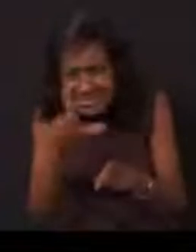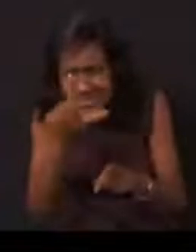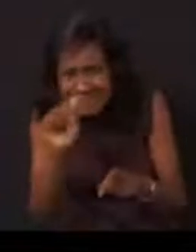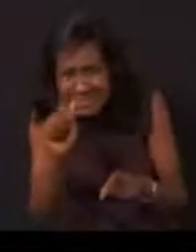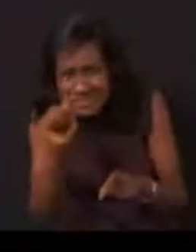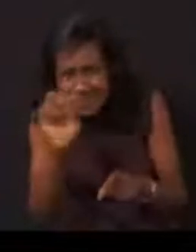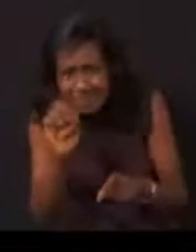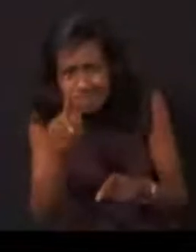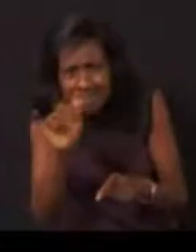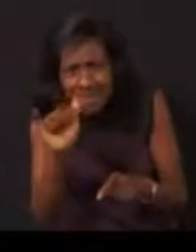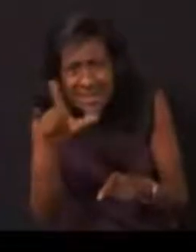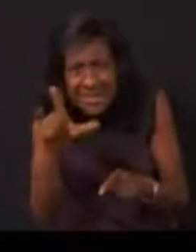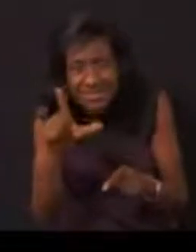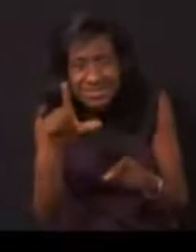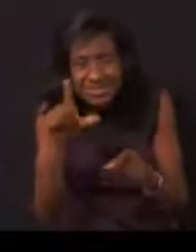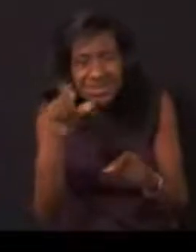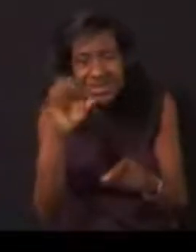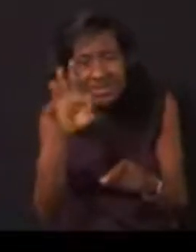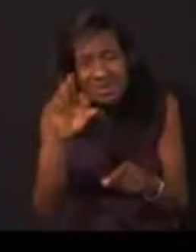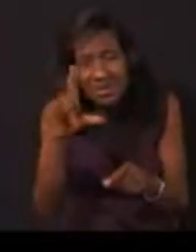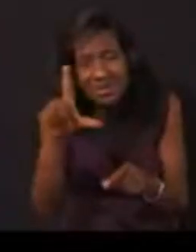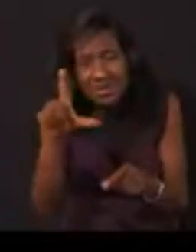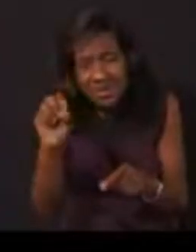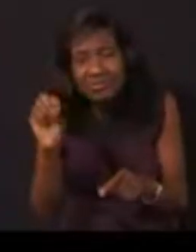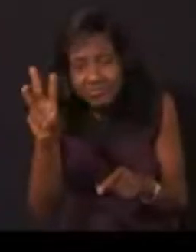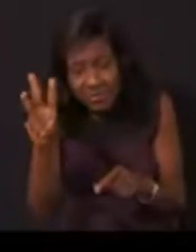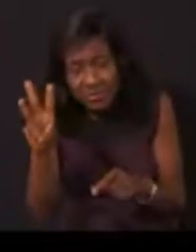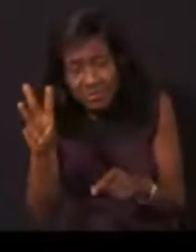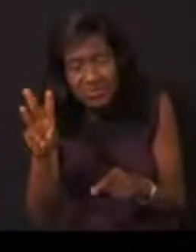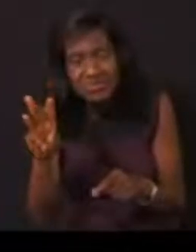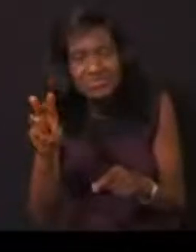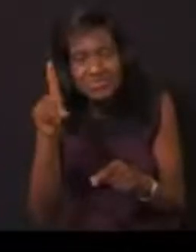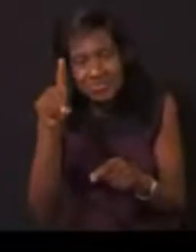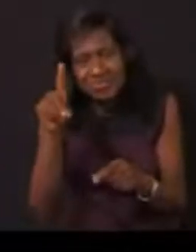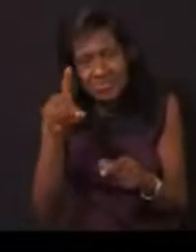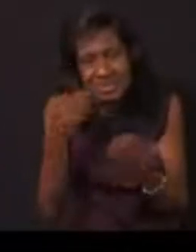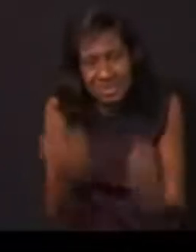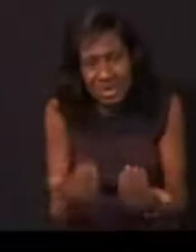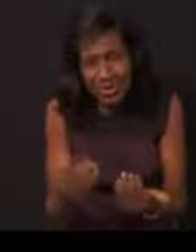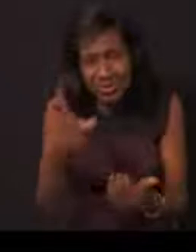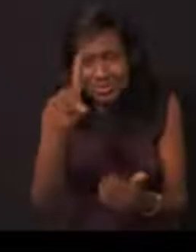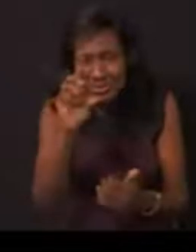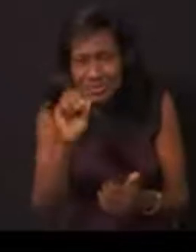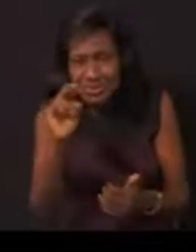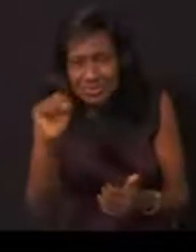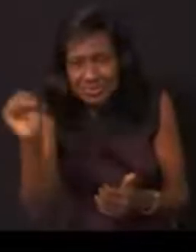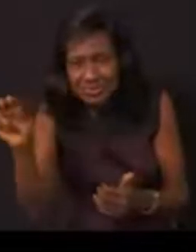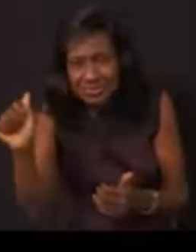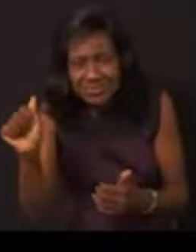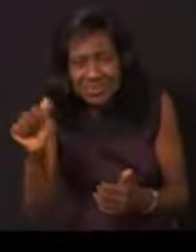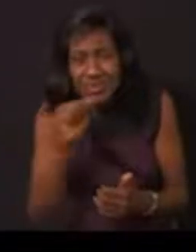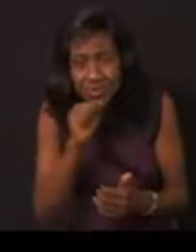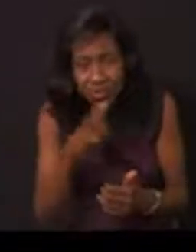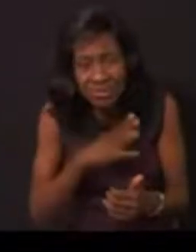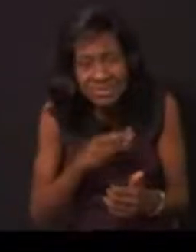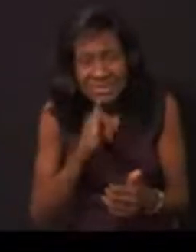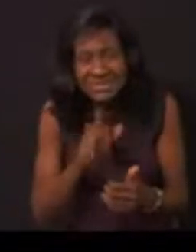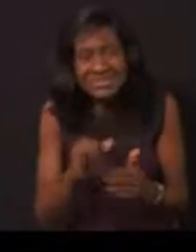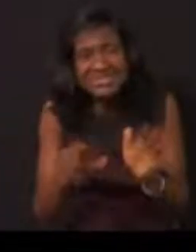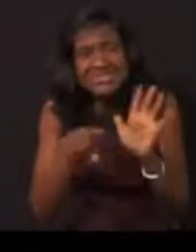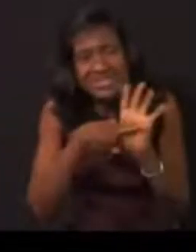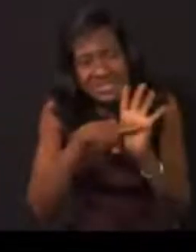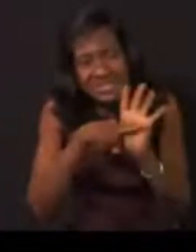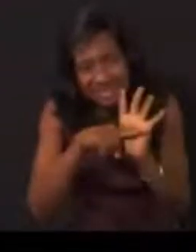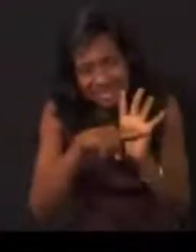flows, and we're going to be using these in our schools and our communities. We'll be going a far way in this regard by